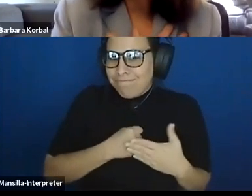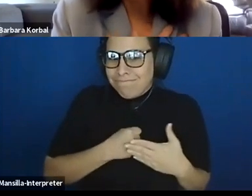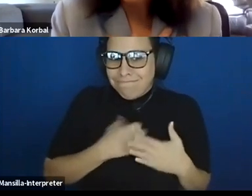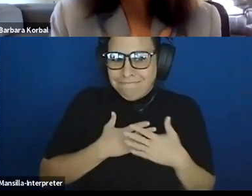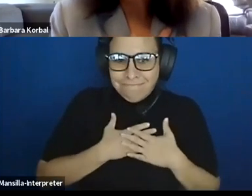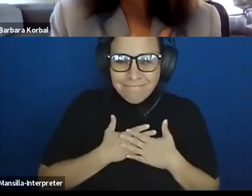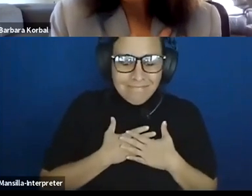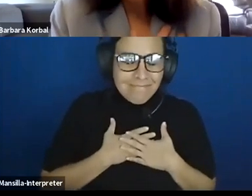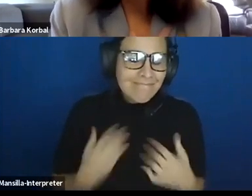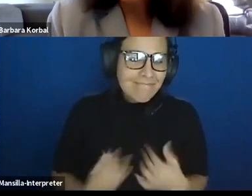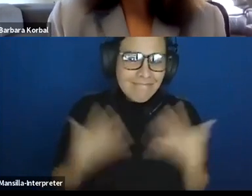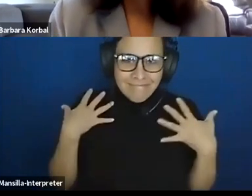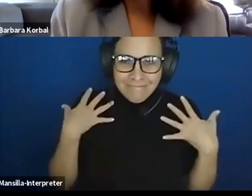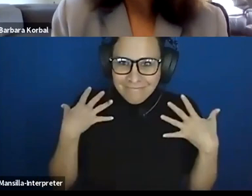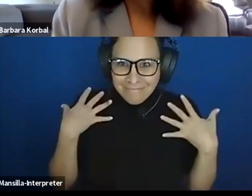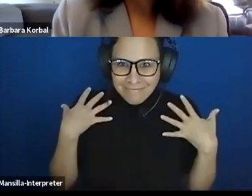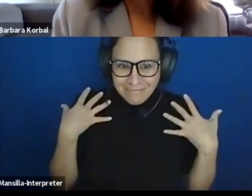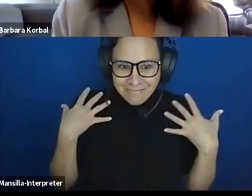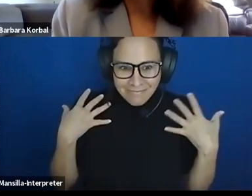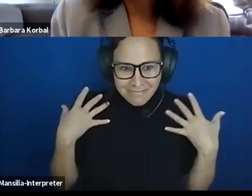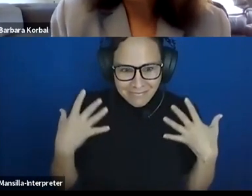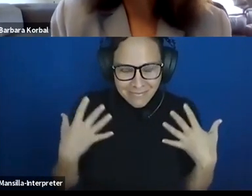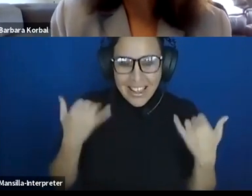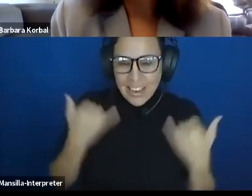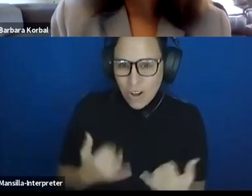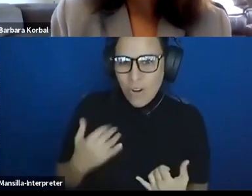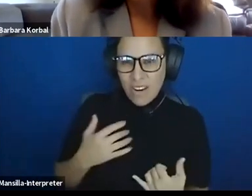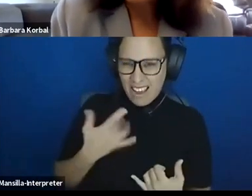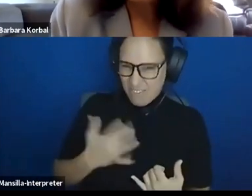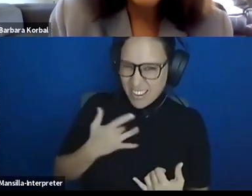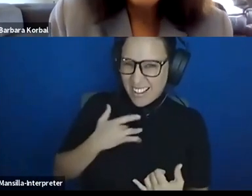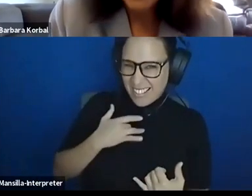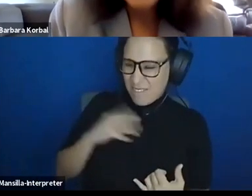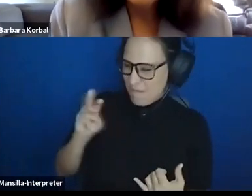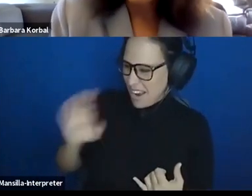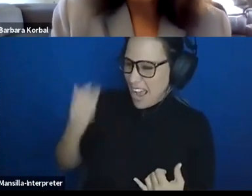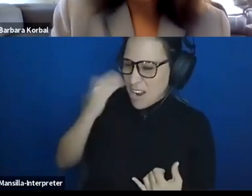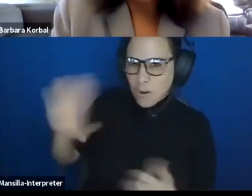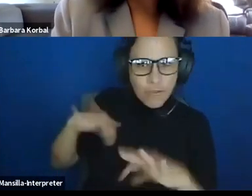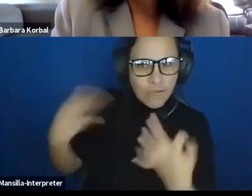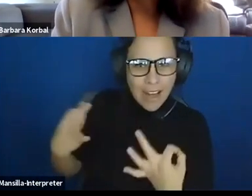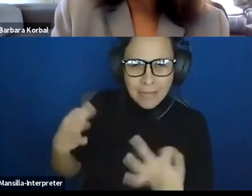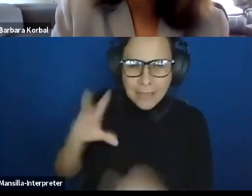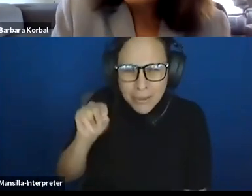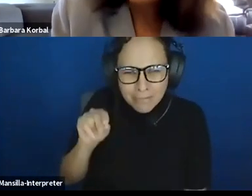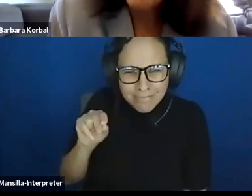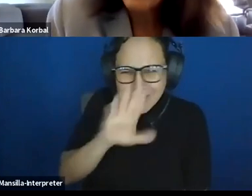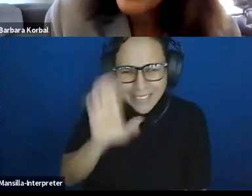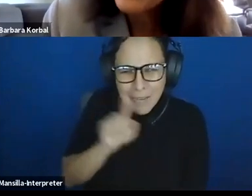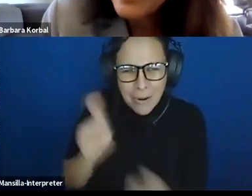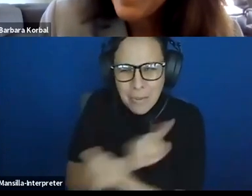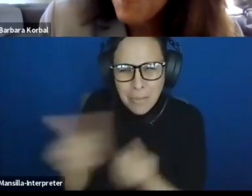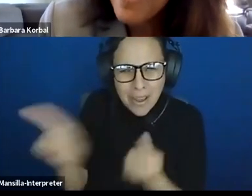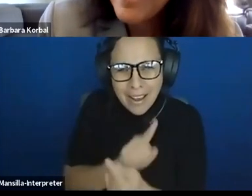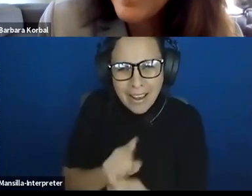makes me so happy. And I feel like I know Margaret's family. And I don't, I've never met them. I would know them